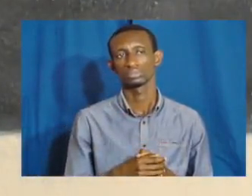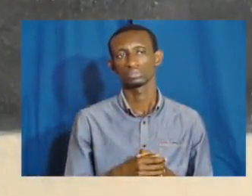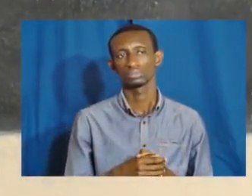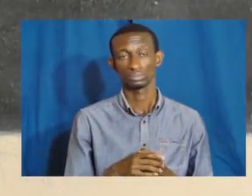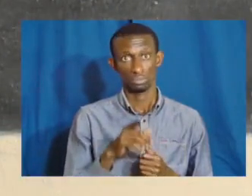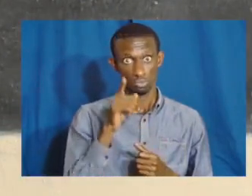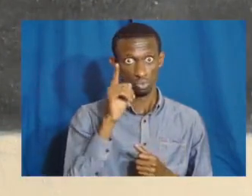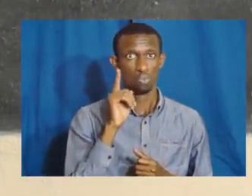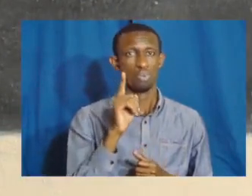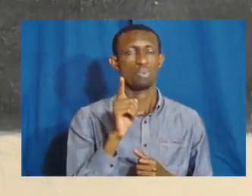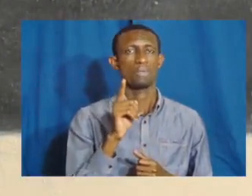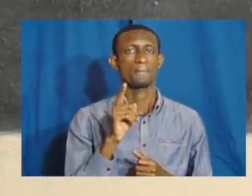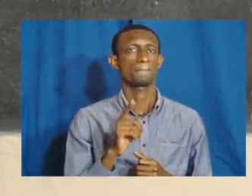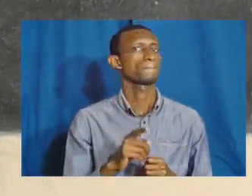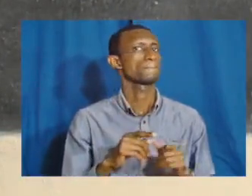Identify